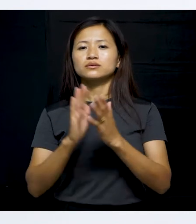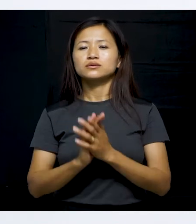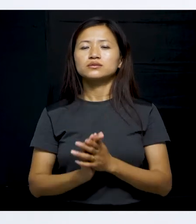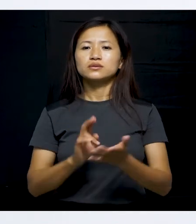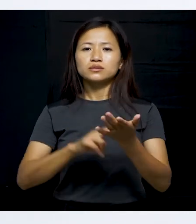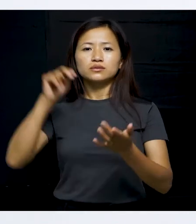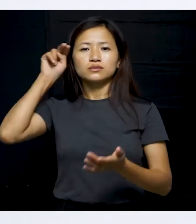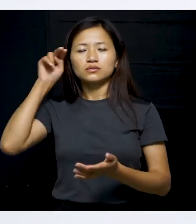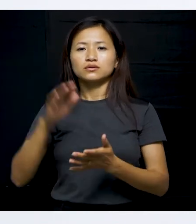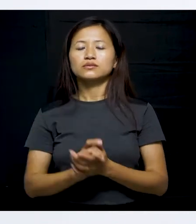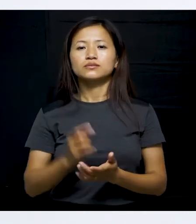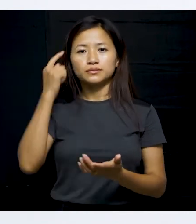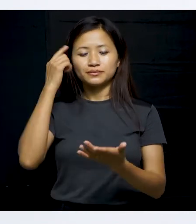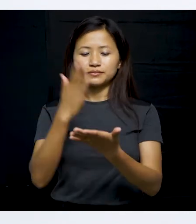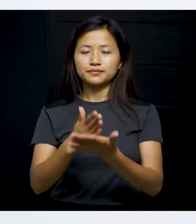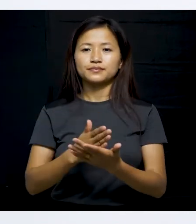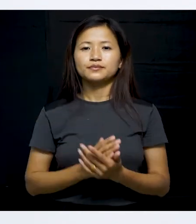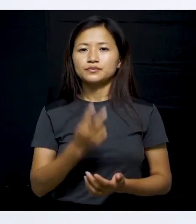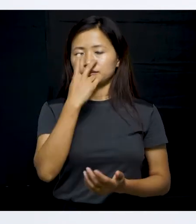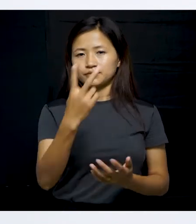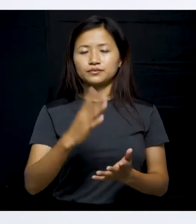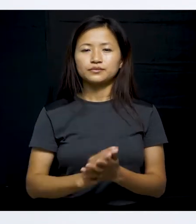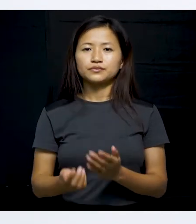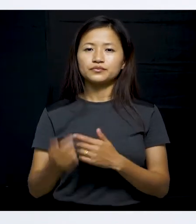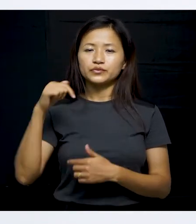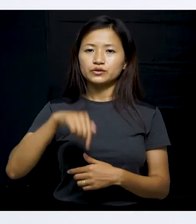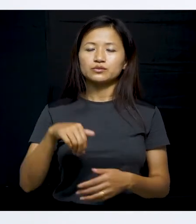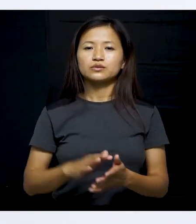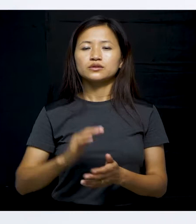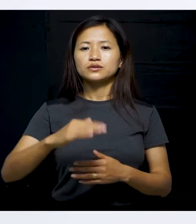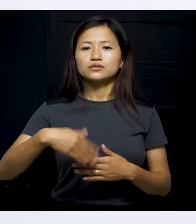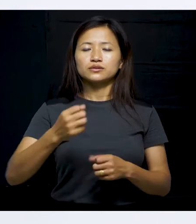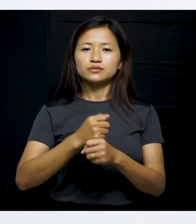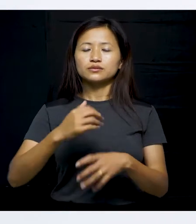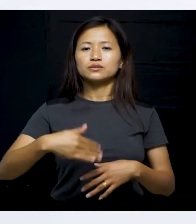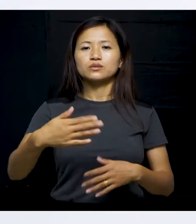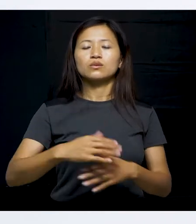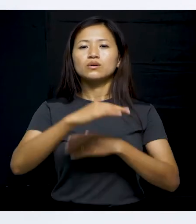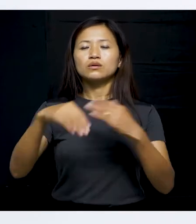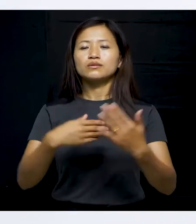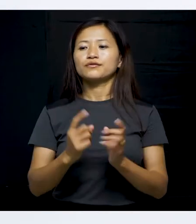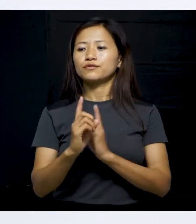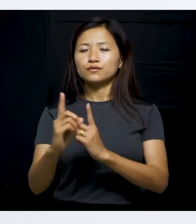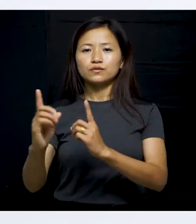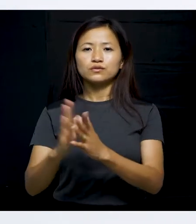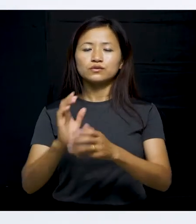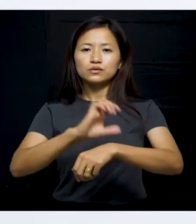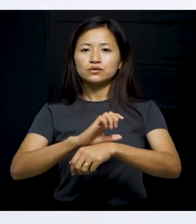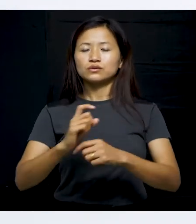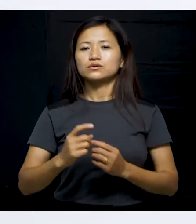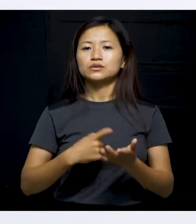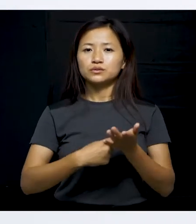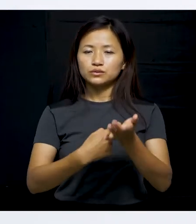the Nagas came under Christian belief, and we see that in the present generation, almost all the Nagas follow the Christian rules.